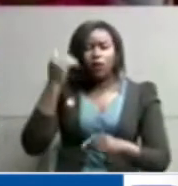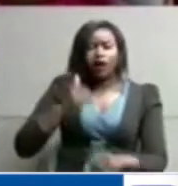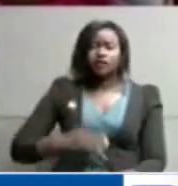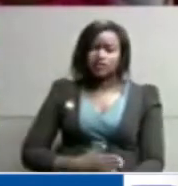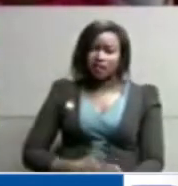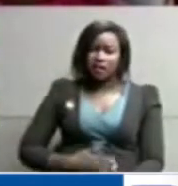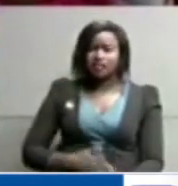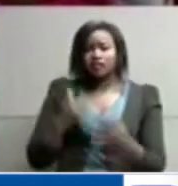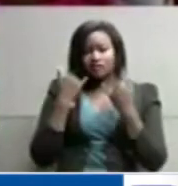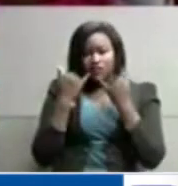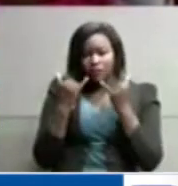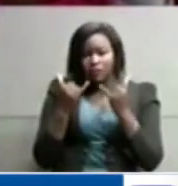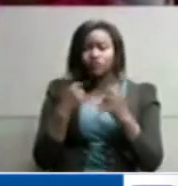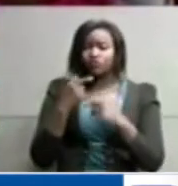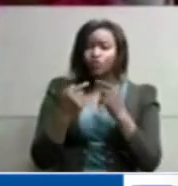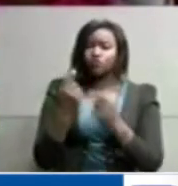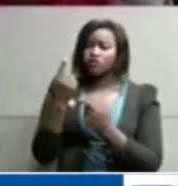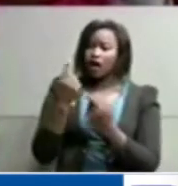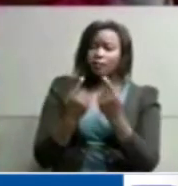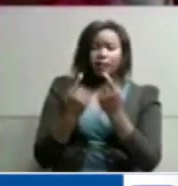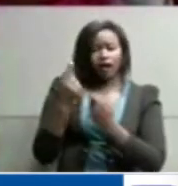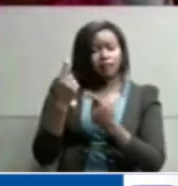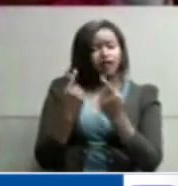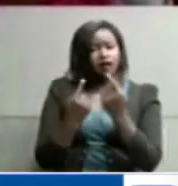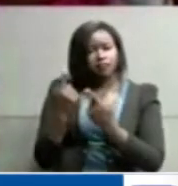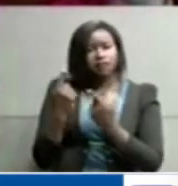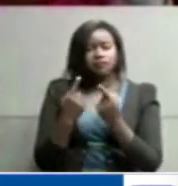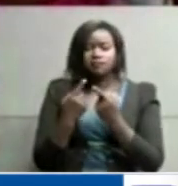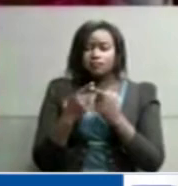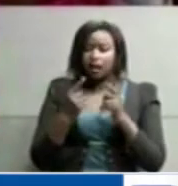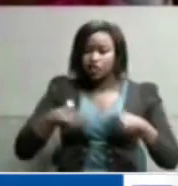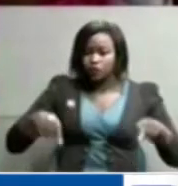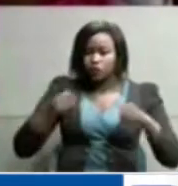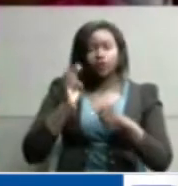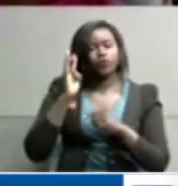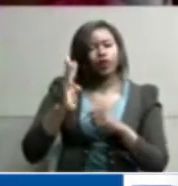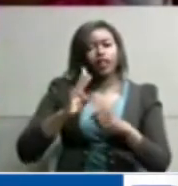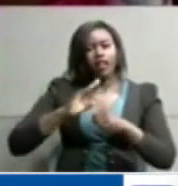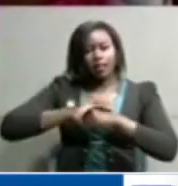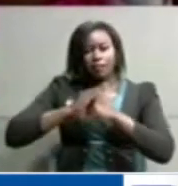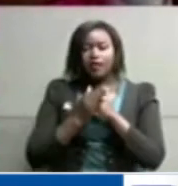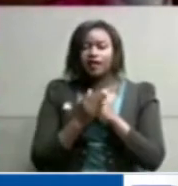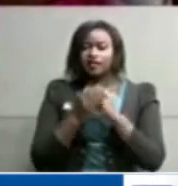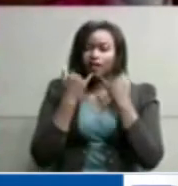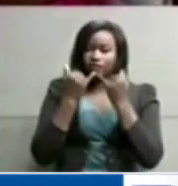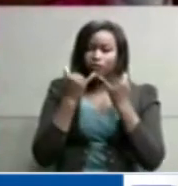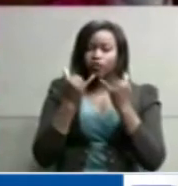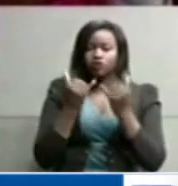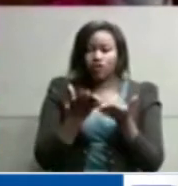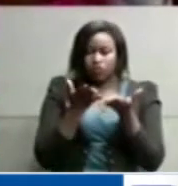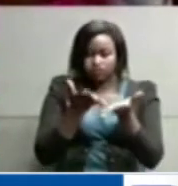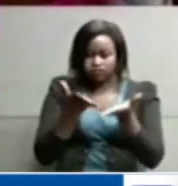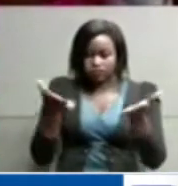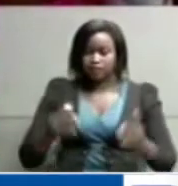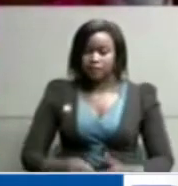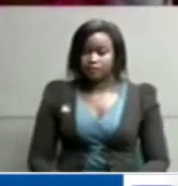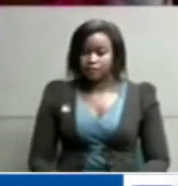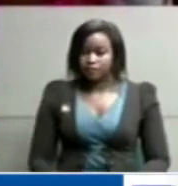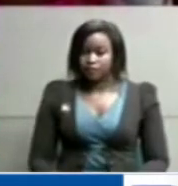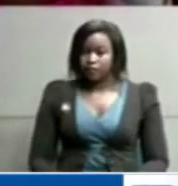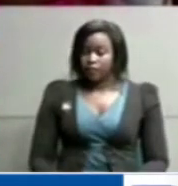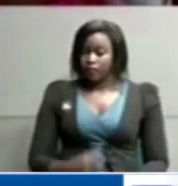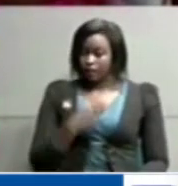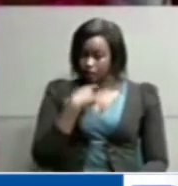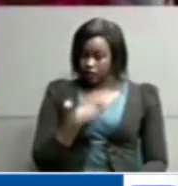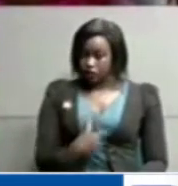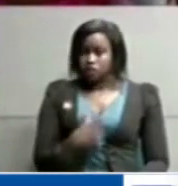information continues to come, we will make that statistics available. I want to particularly